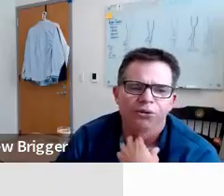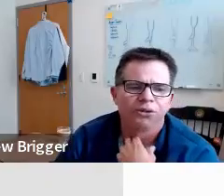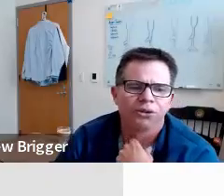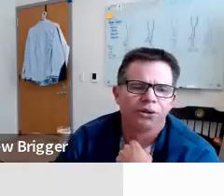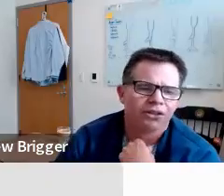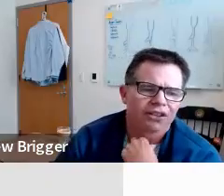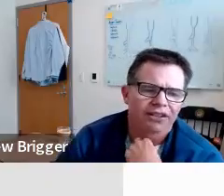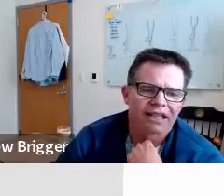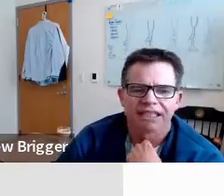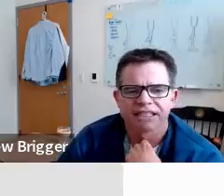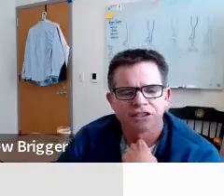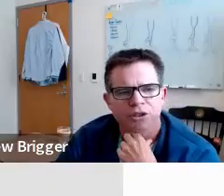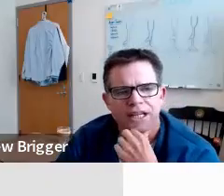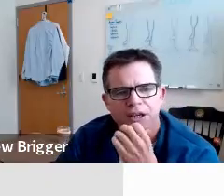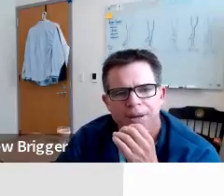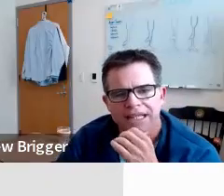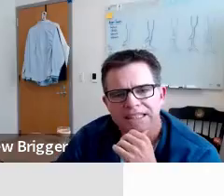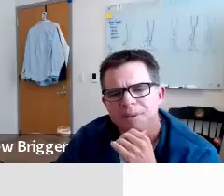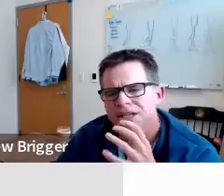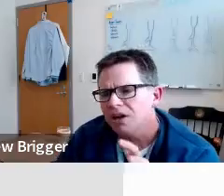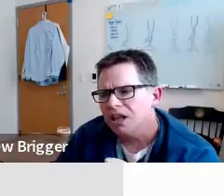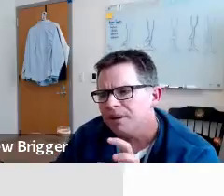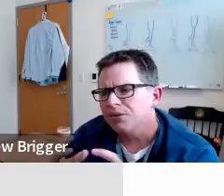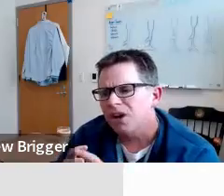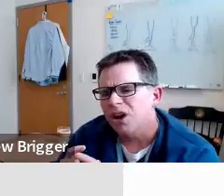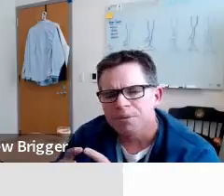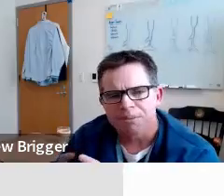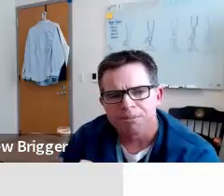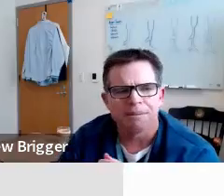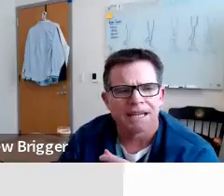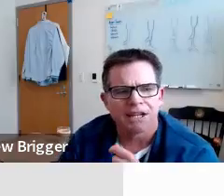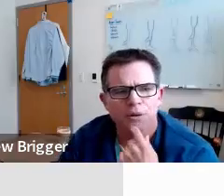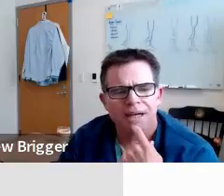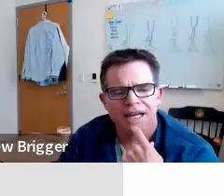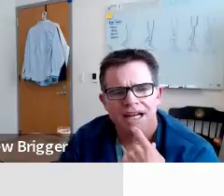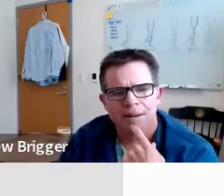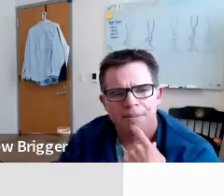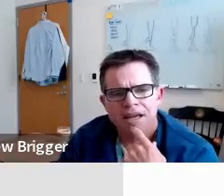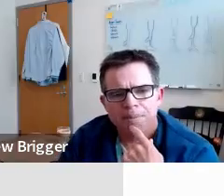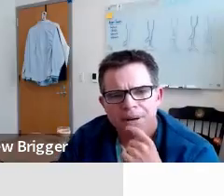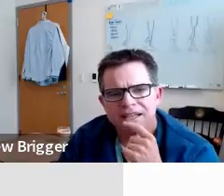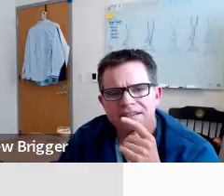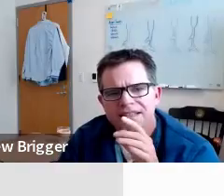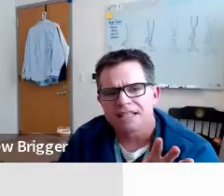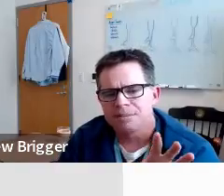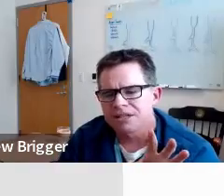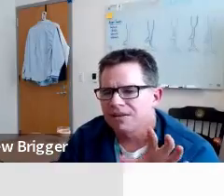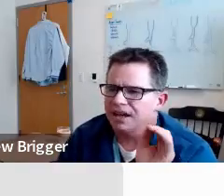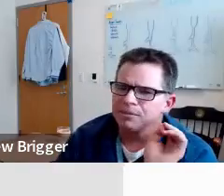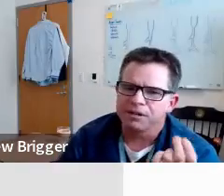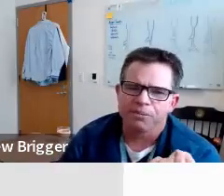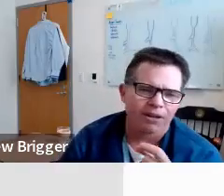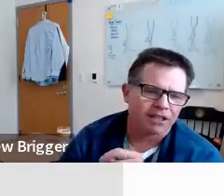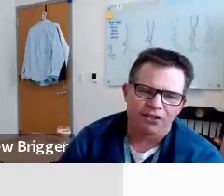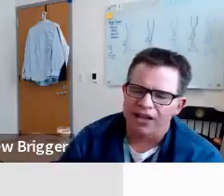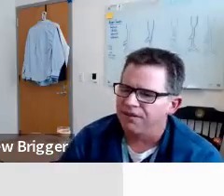There are other roles too, such as things such as tracheopaxies, but it's all about sort of the plumbing it, opening it up. But it does get to the picture that it's much more than just